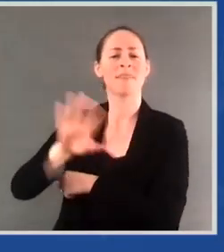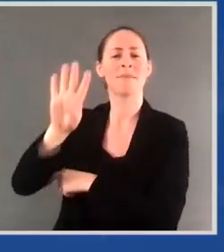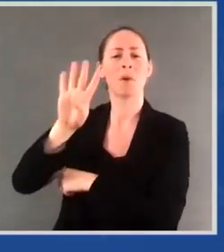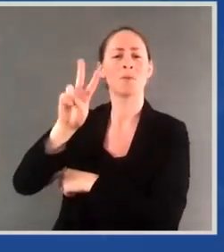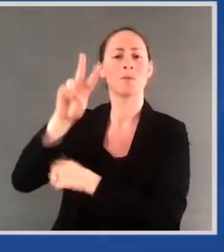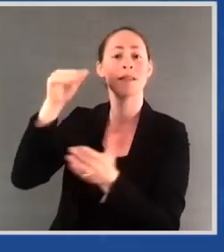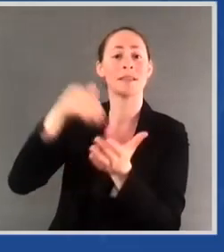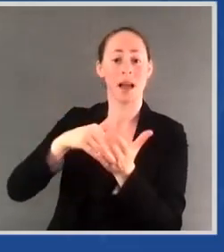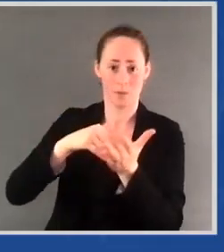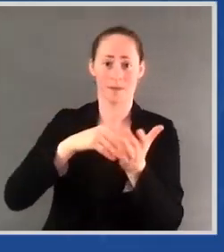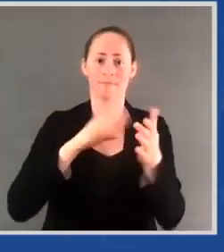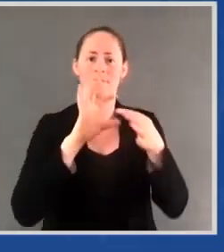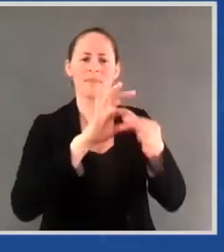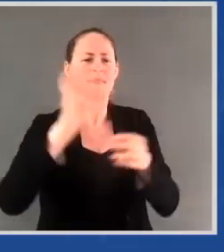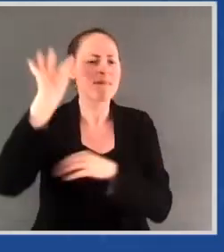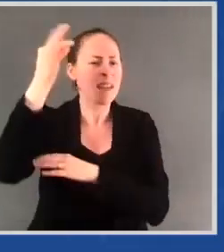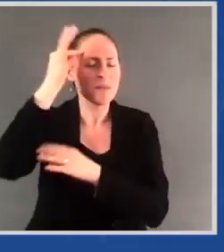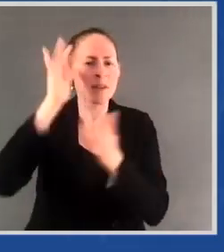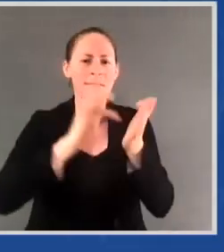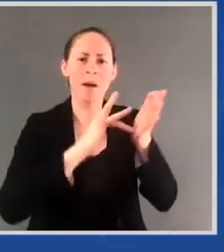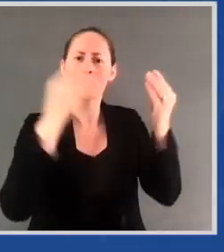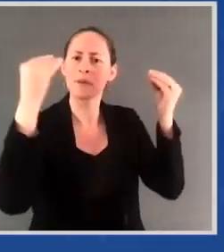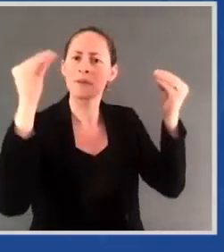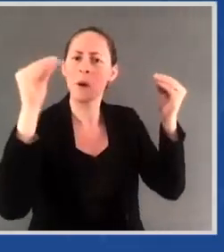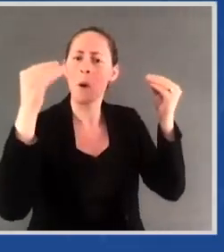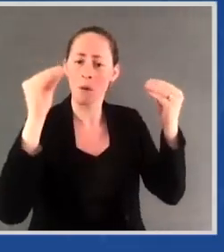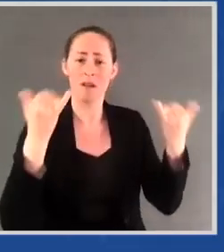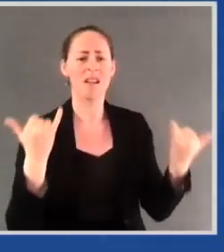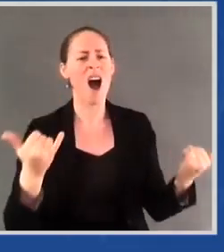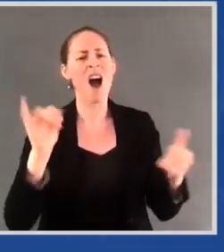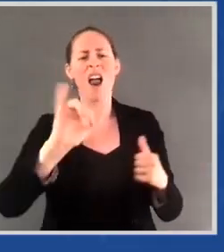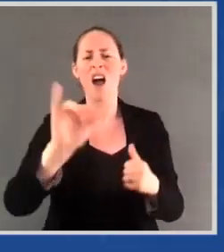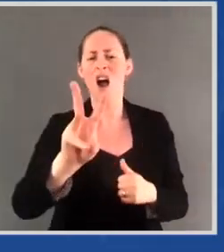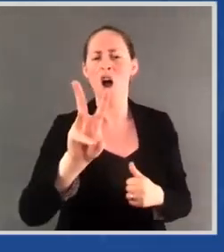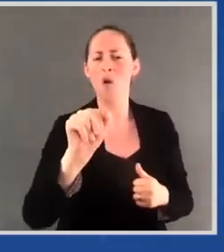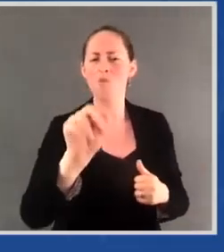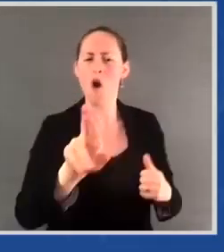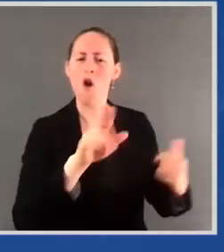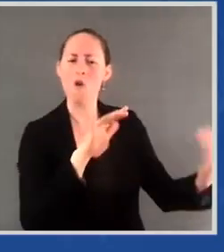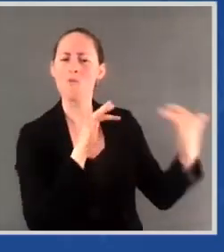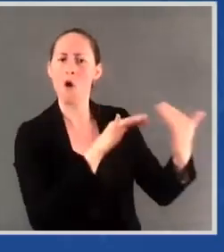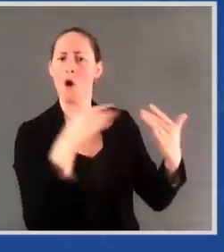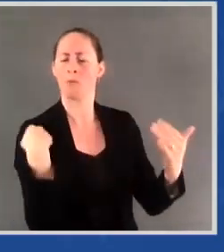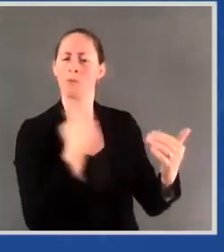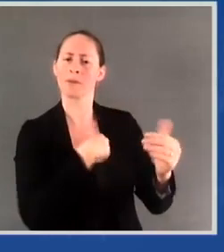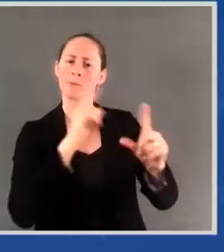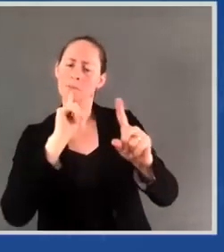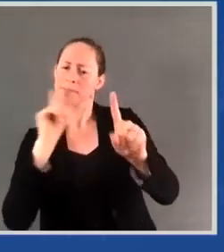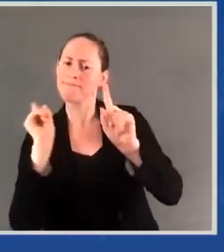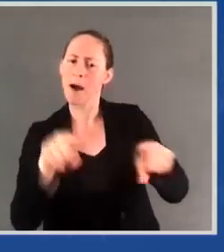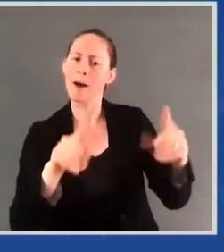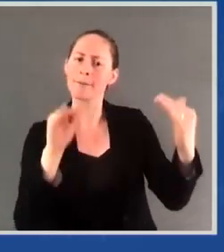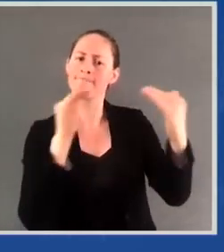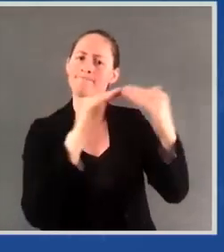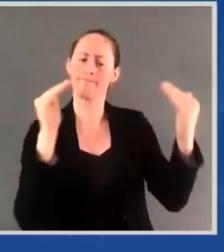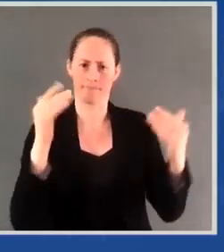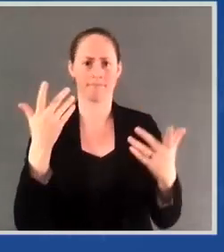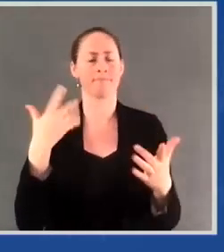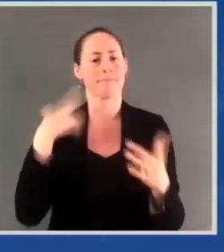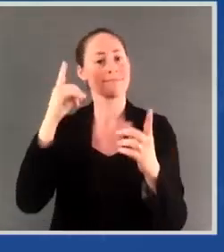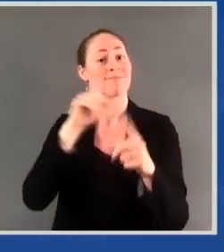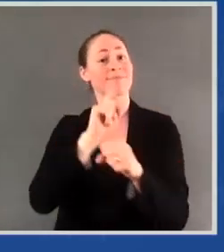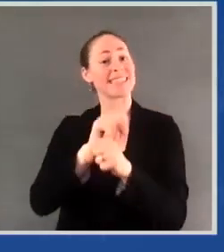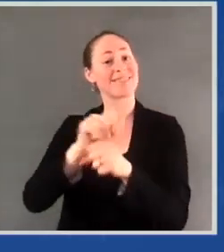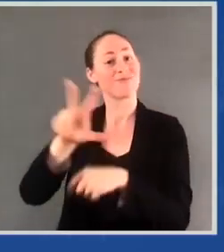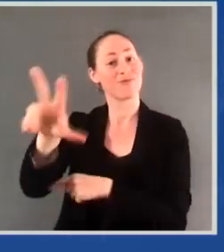wartime response, we've gotten 300 million shots in the arms of Americans in 150 days, months ahead of